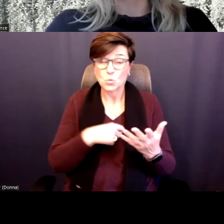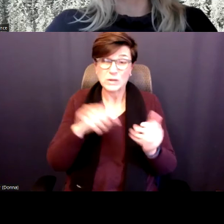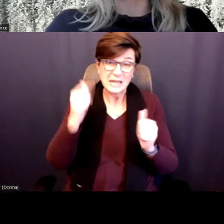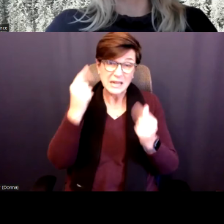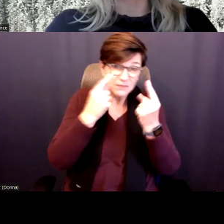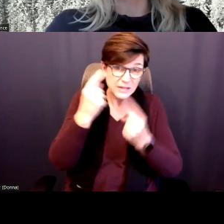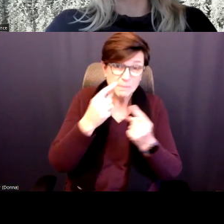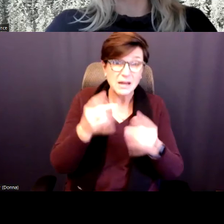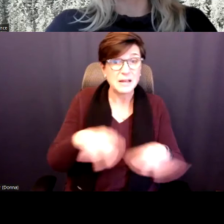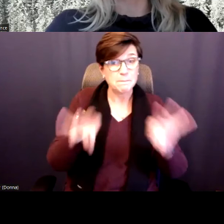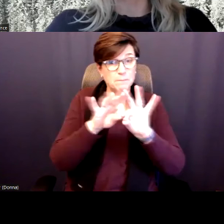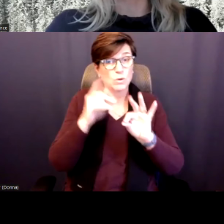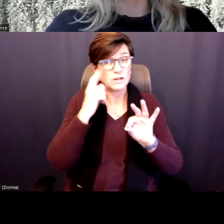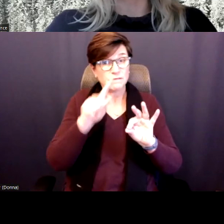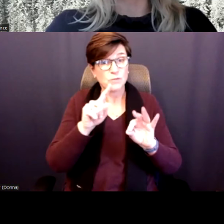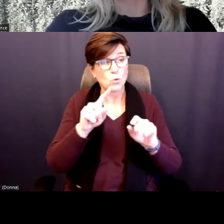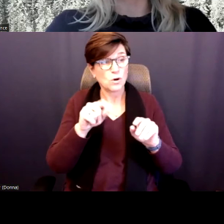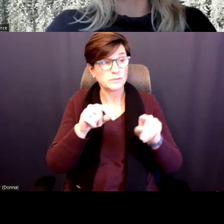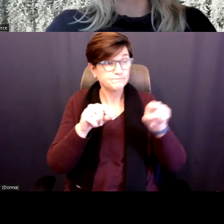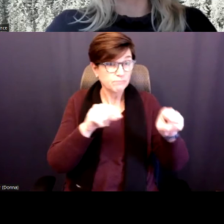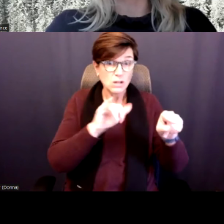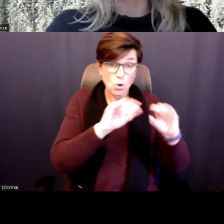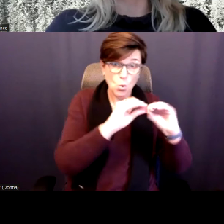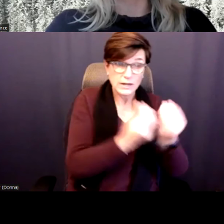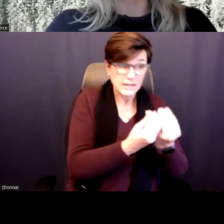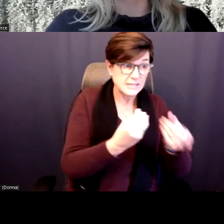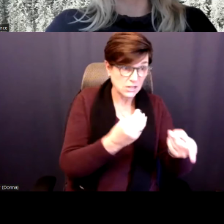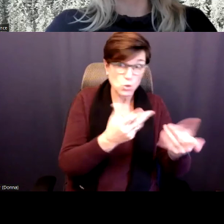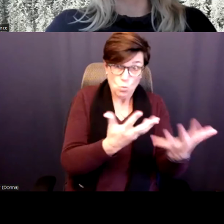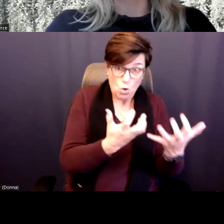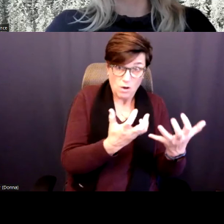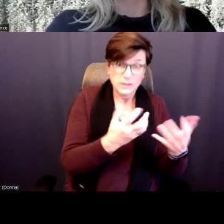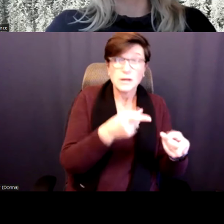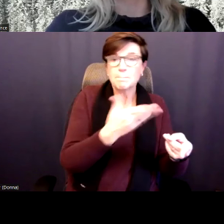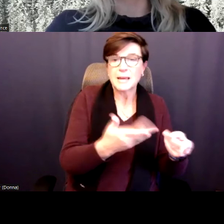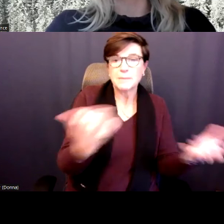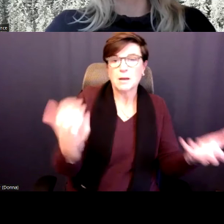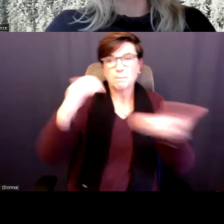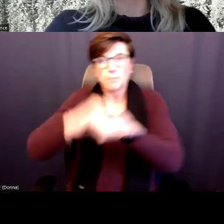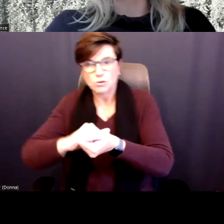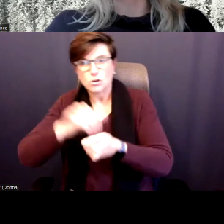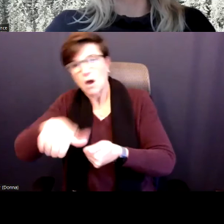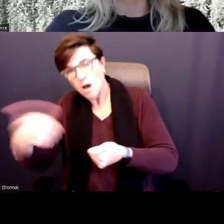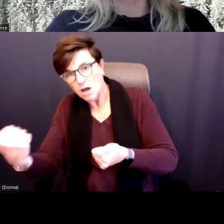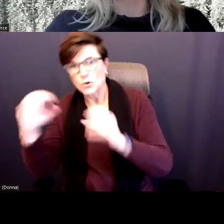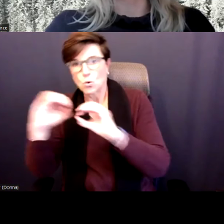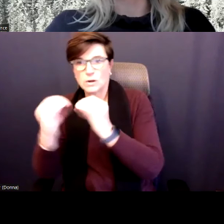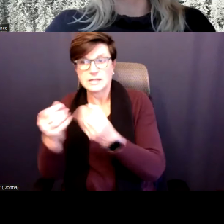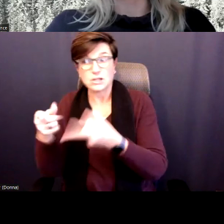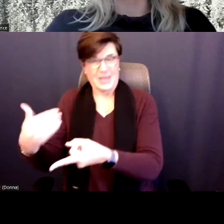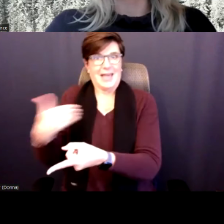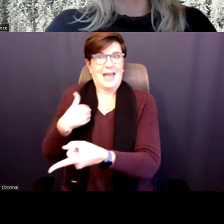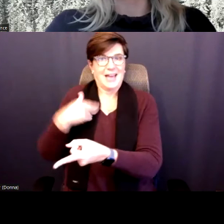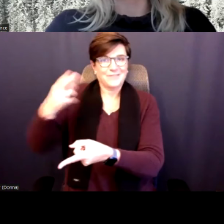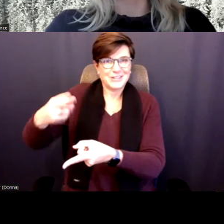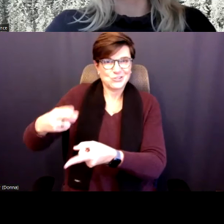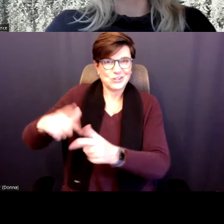communities, to organizations that have a historical connection with these communities